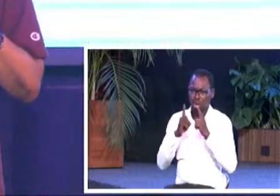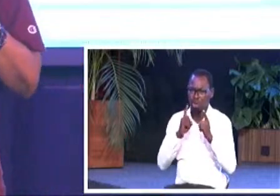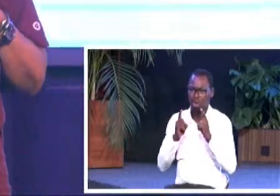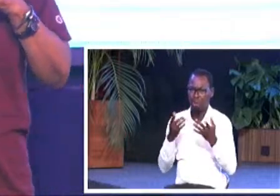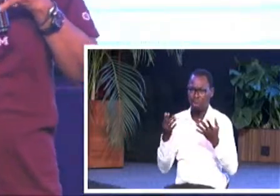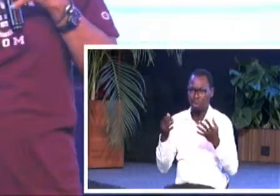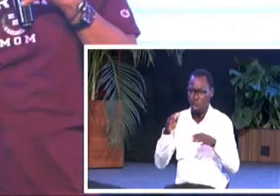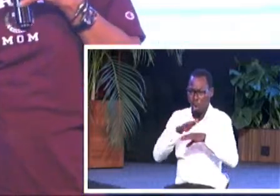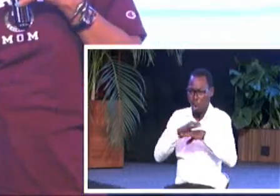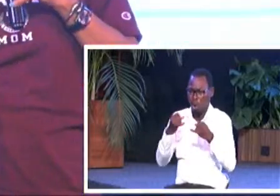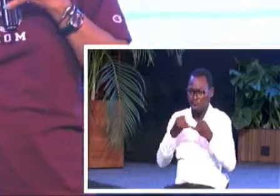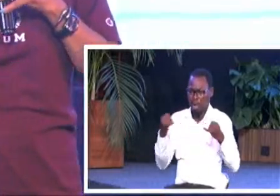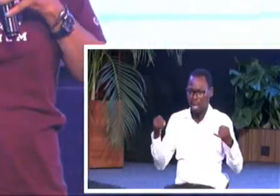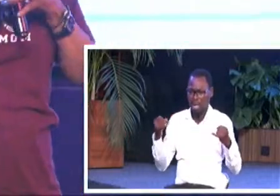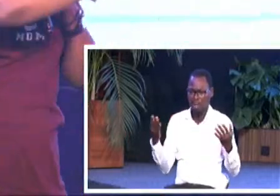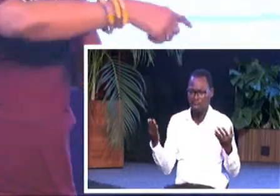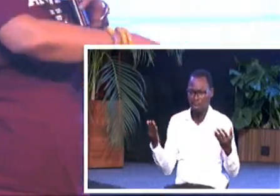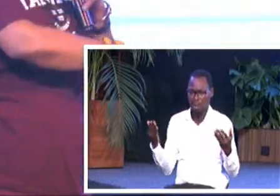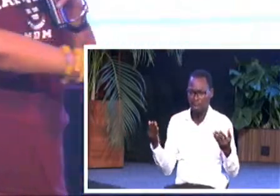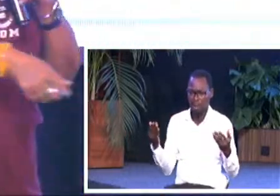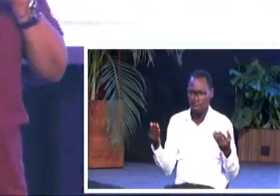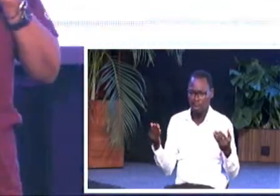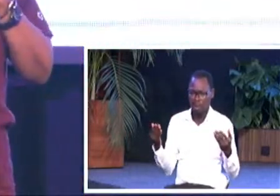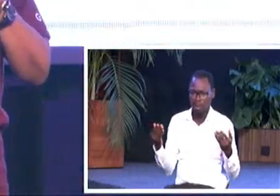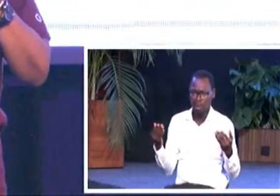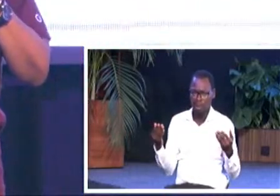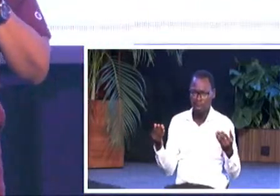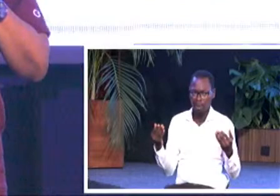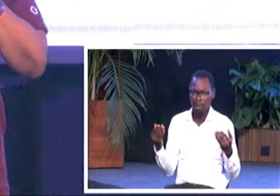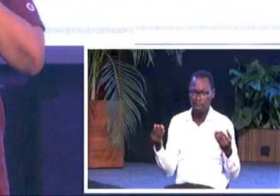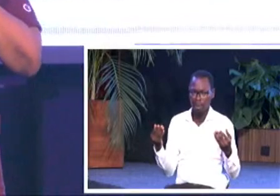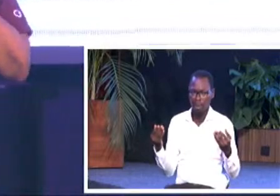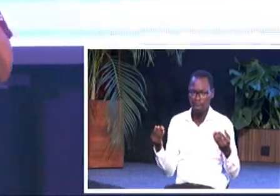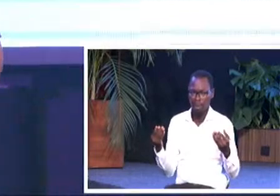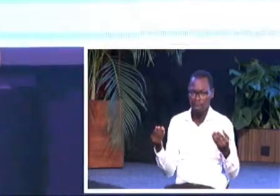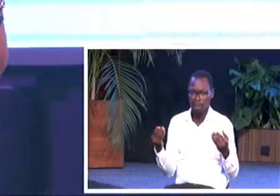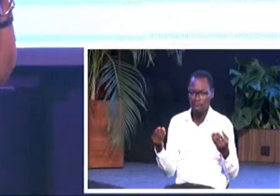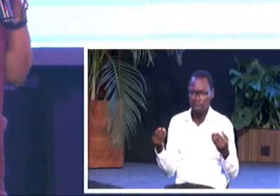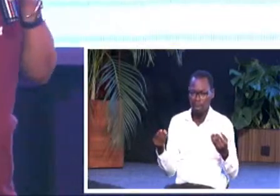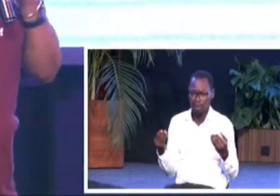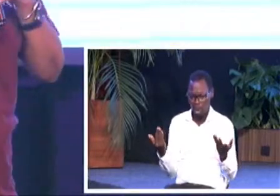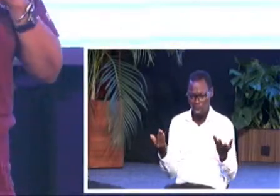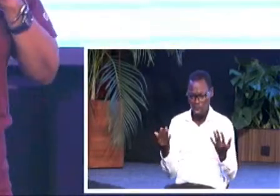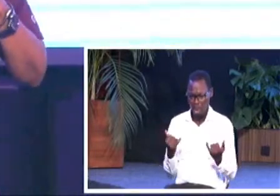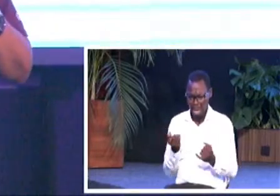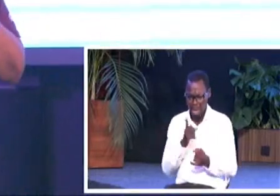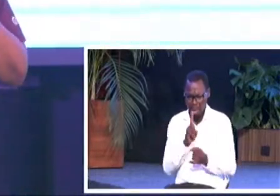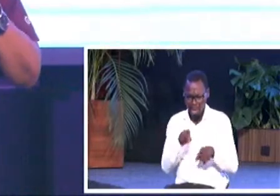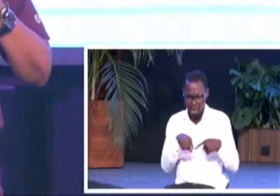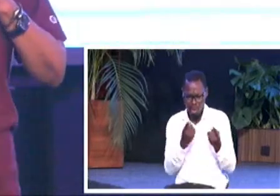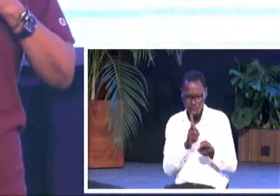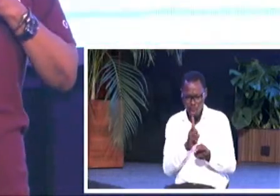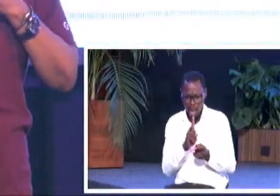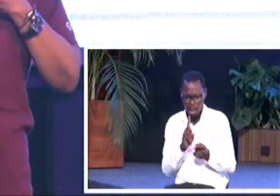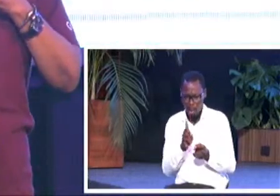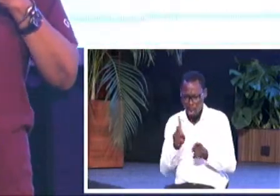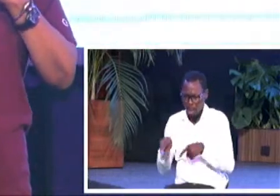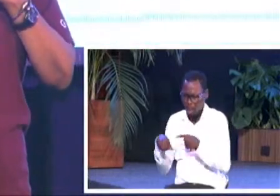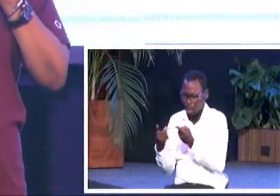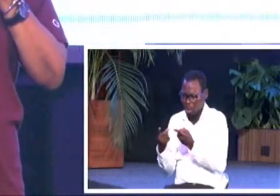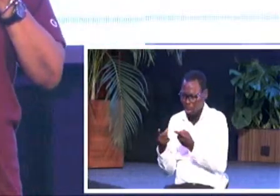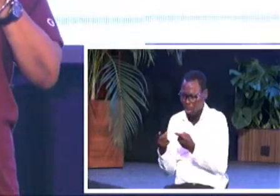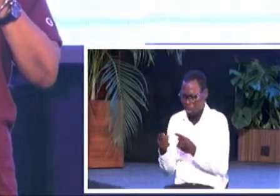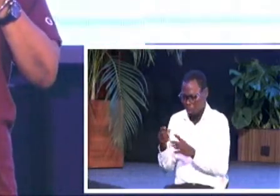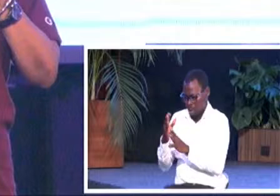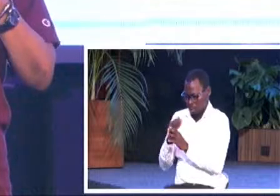there's something like a speaker. It's talking to you. You ask it, where is Google? Where can I go? What do I do? You are getting the